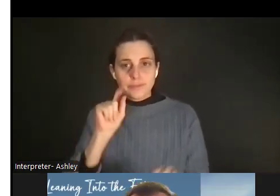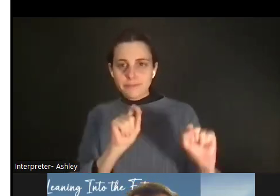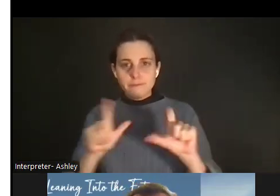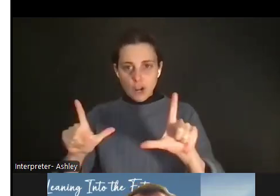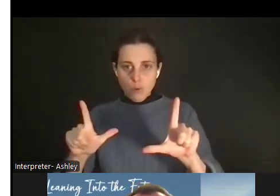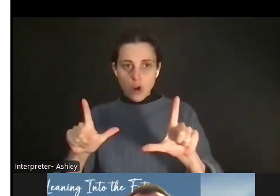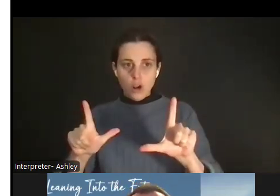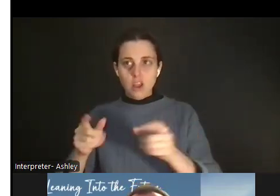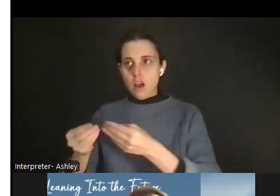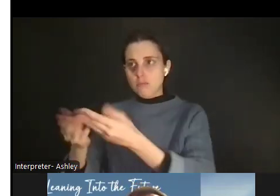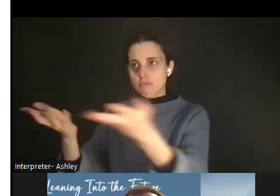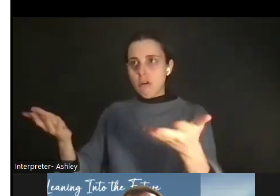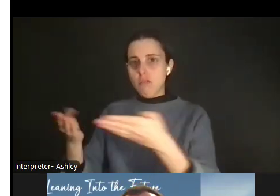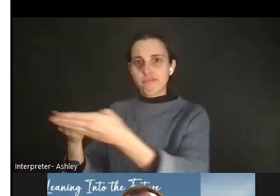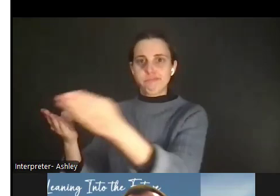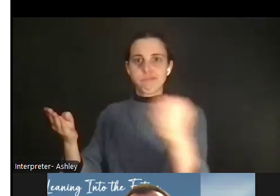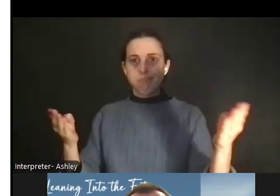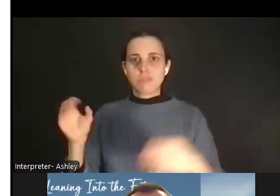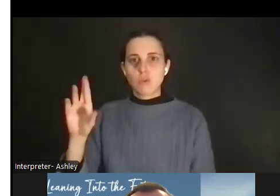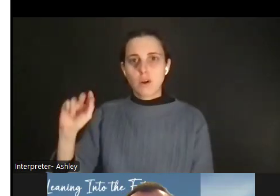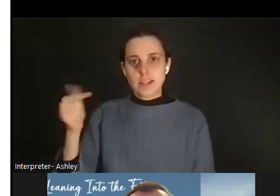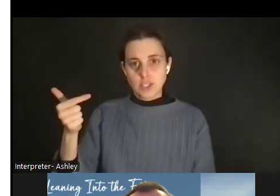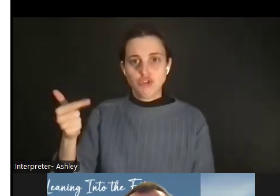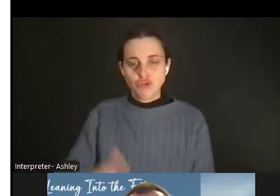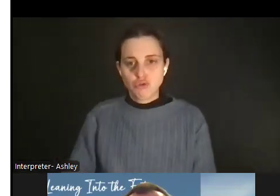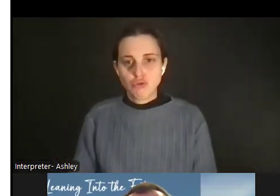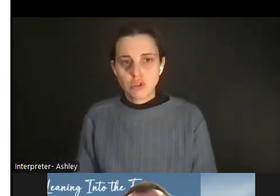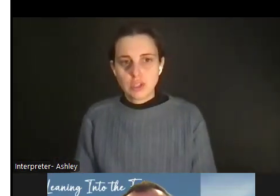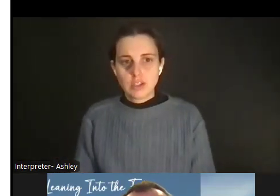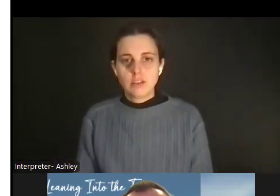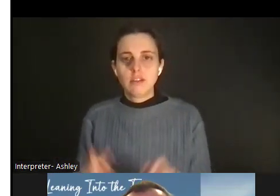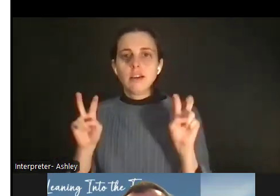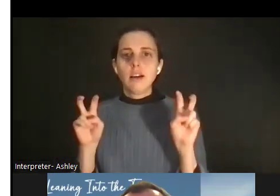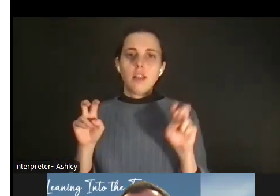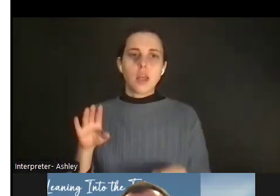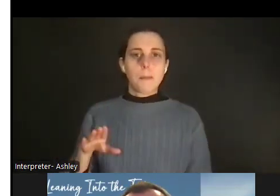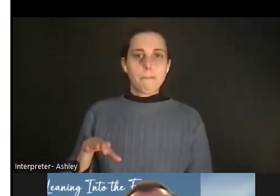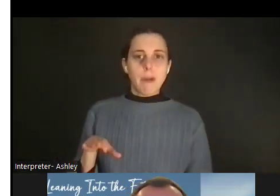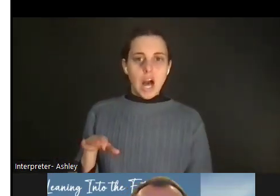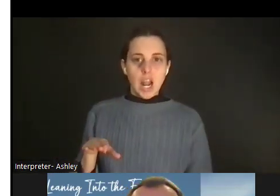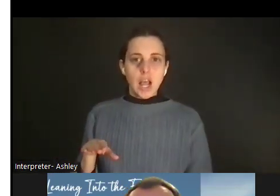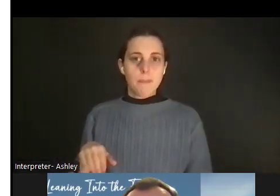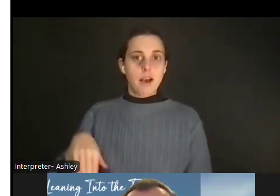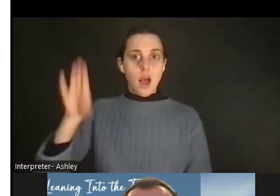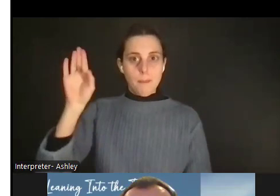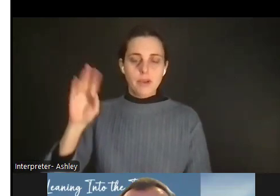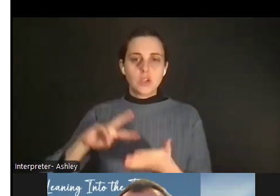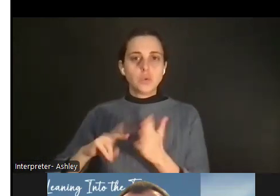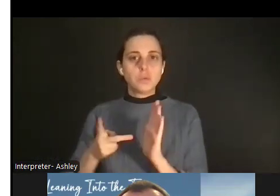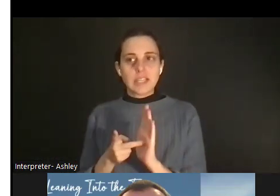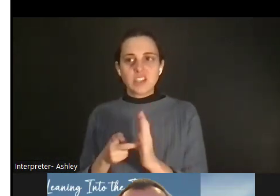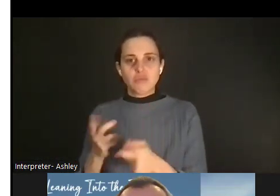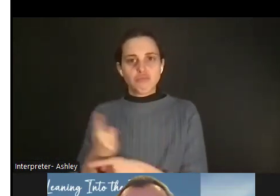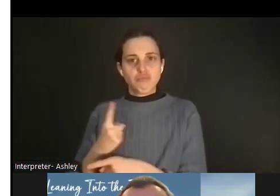organization from a bottom-up approach. And then so between 2017 and 2020,